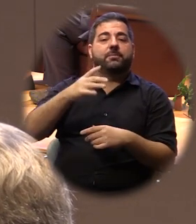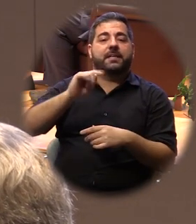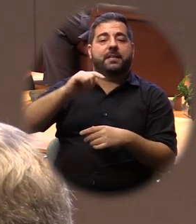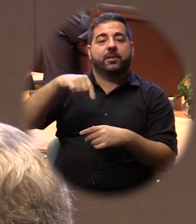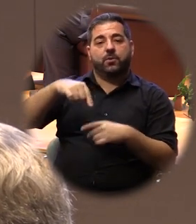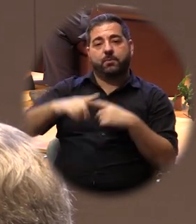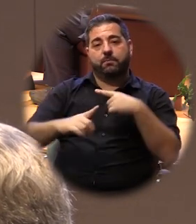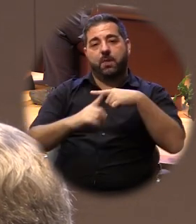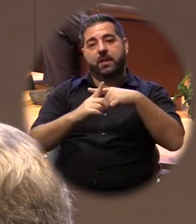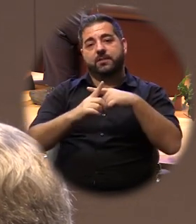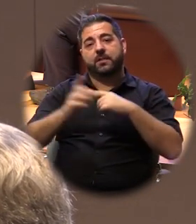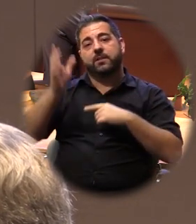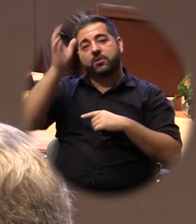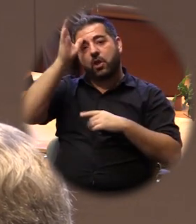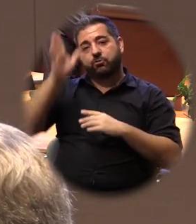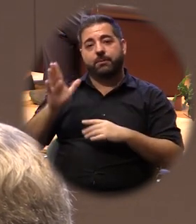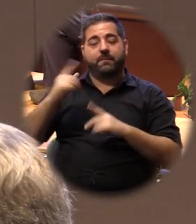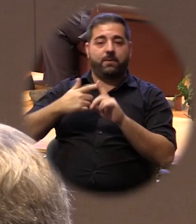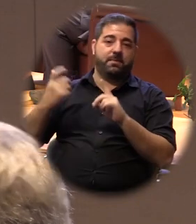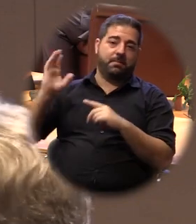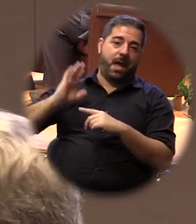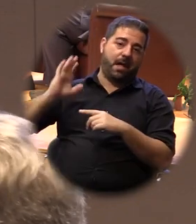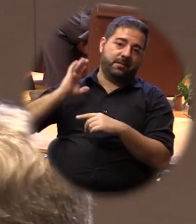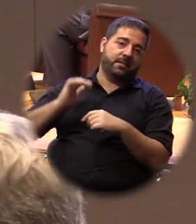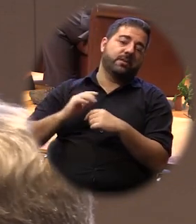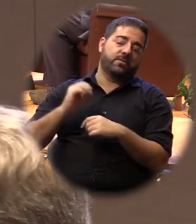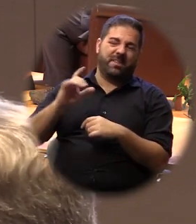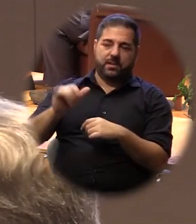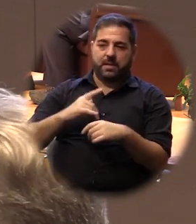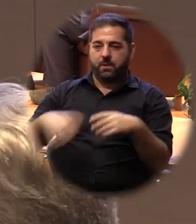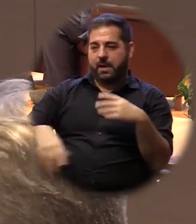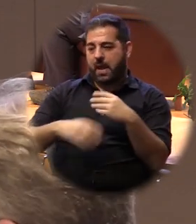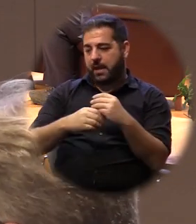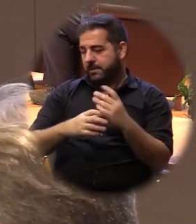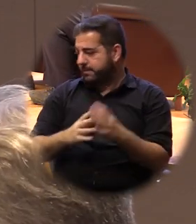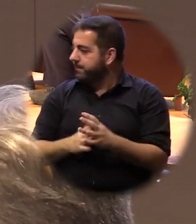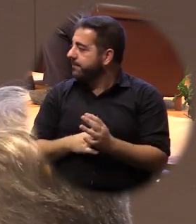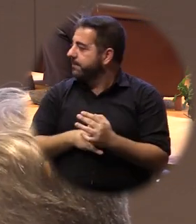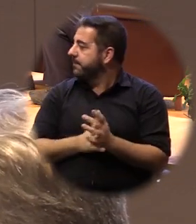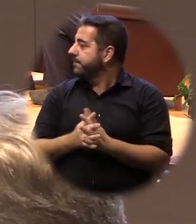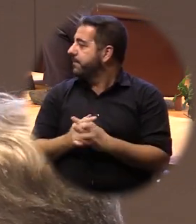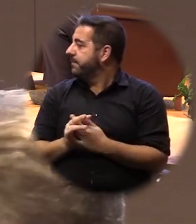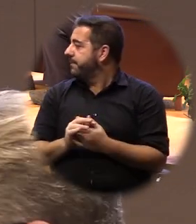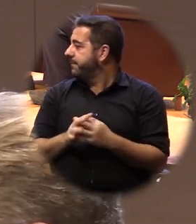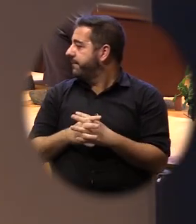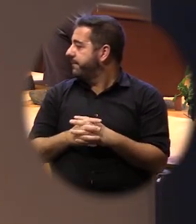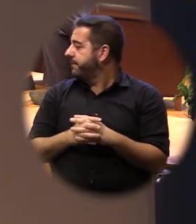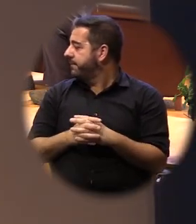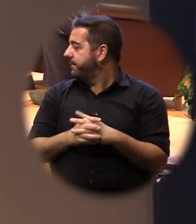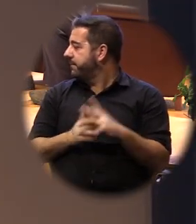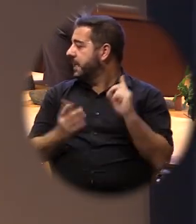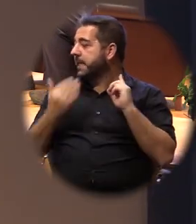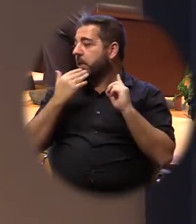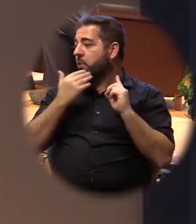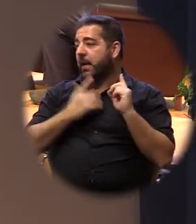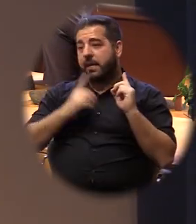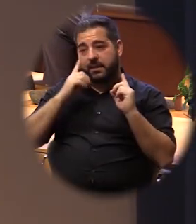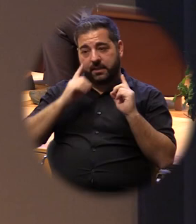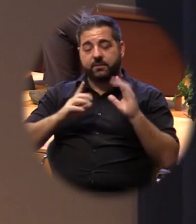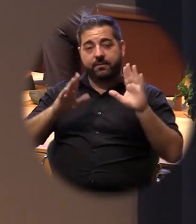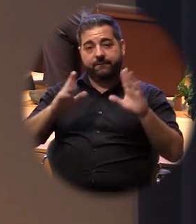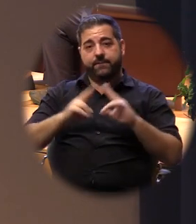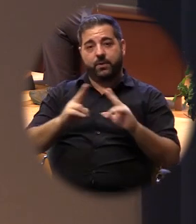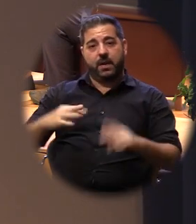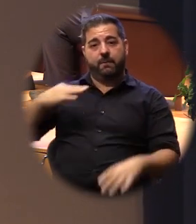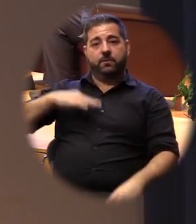in scholarship. So I would just, that's what I would add. Yeah. Thank you. No, I think that is very